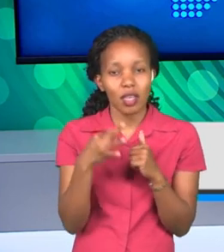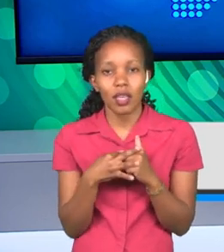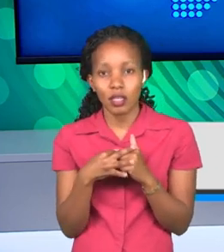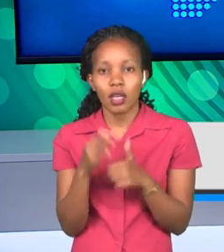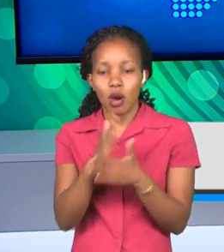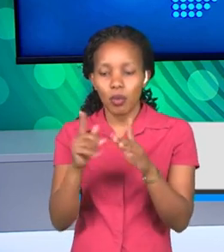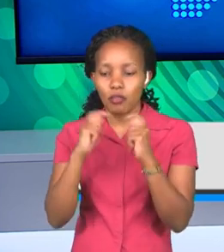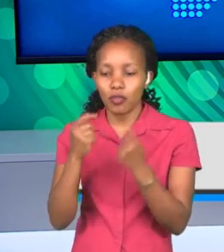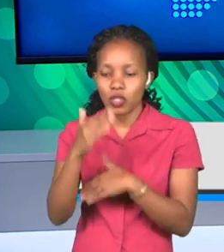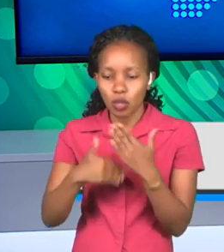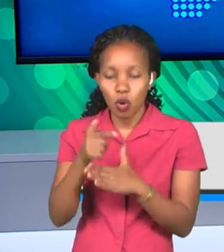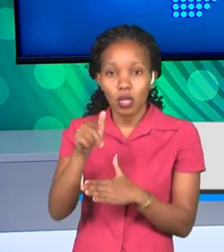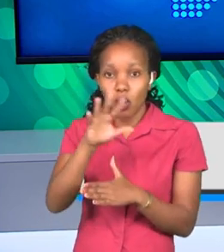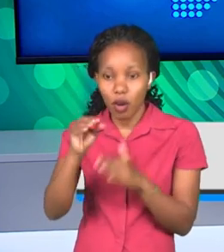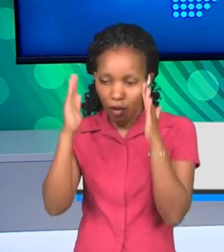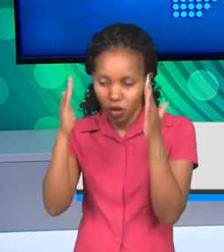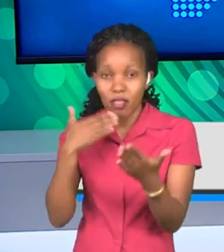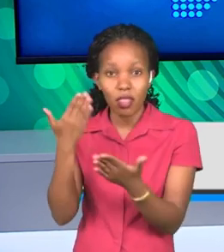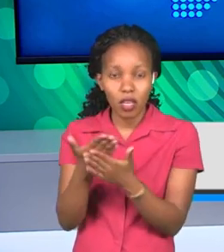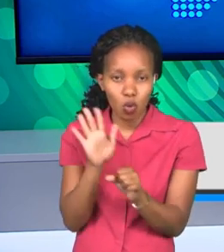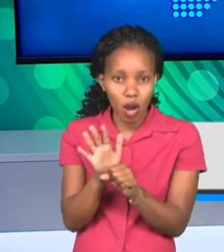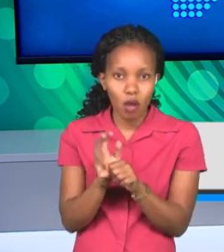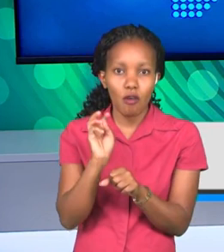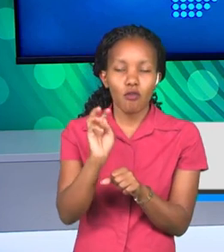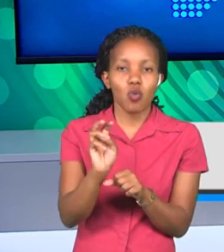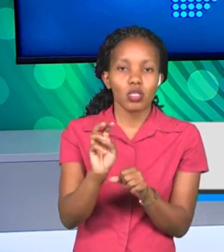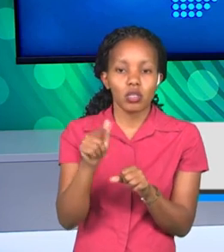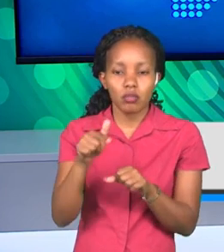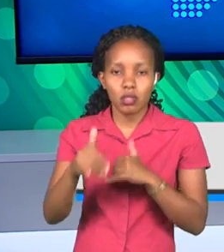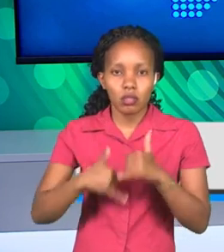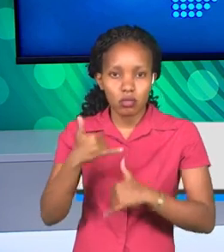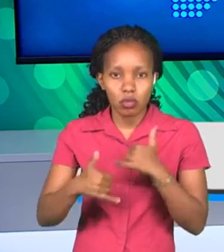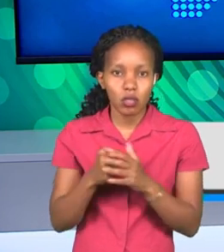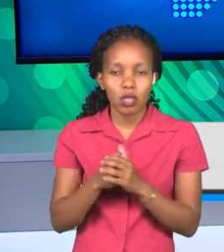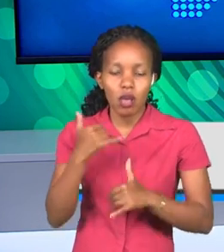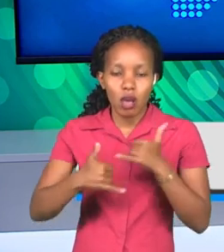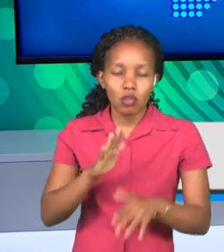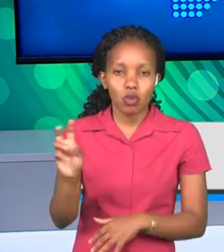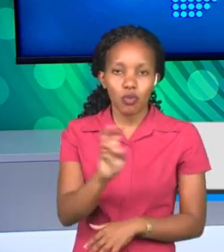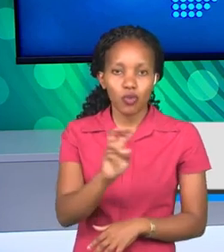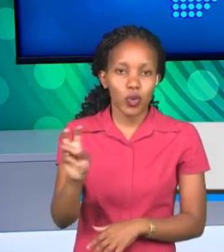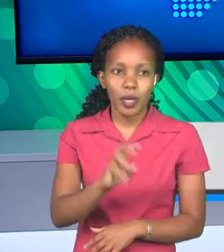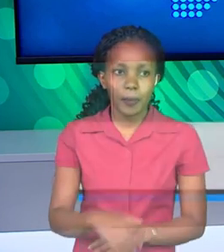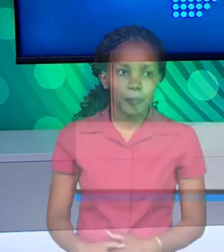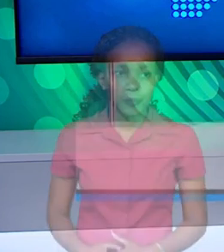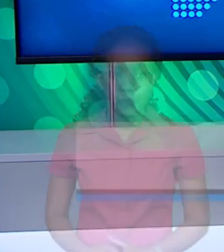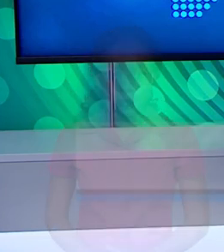the entire team here on Africa Focus, thank you for keeping us company on this journey. Enjoy the rest of your viewing.